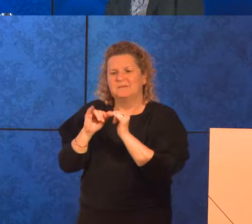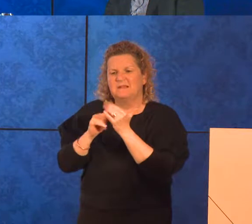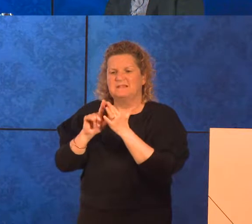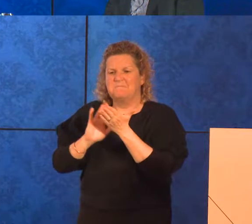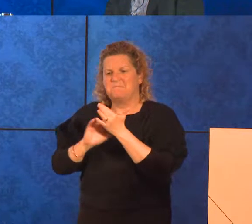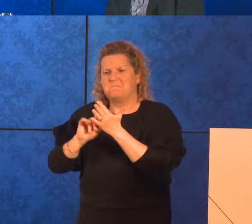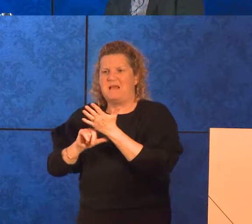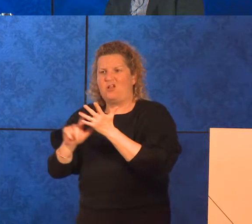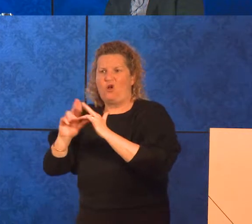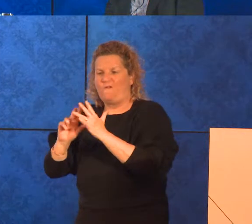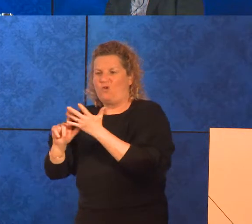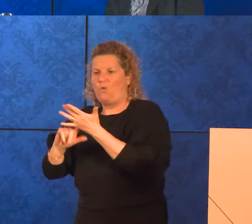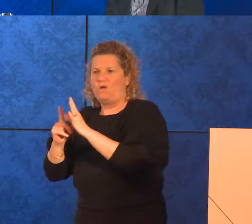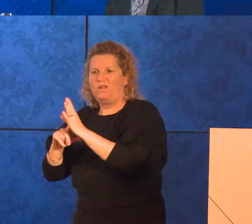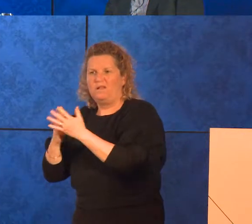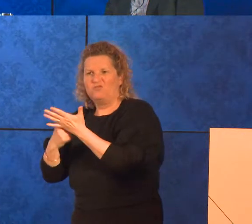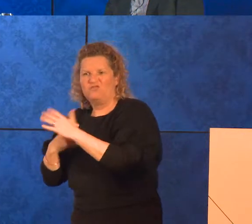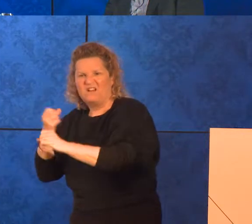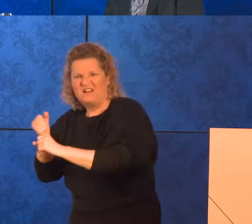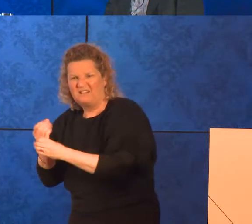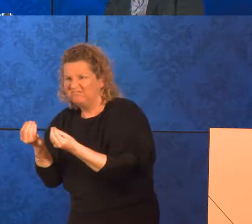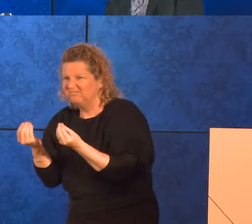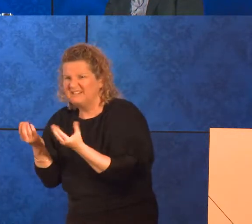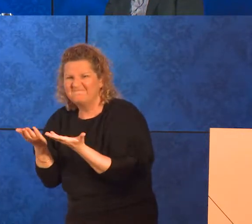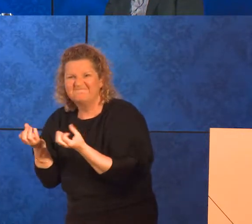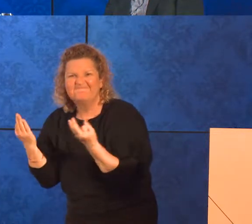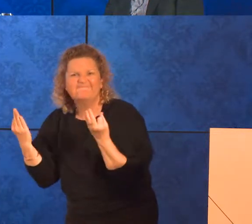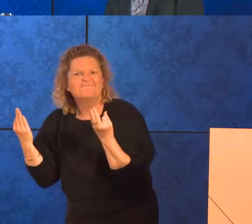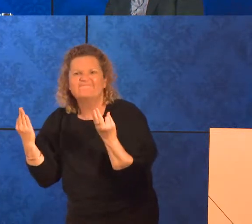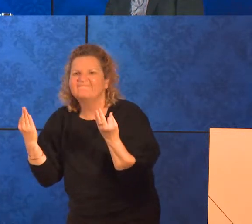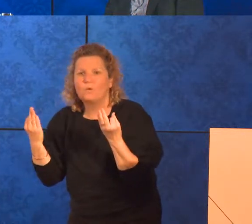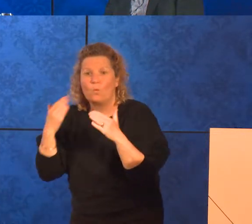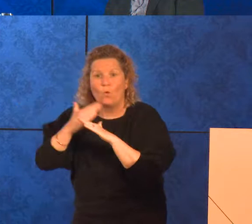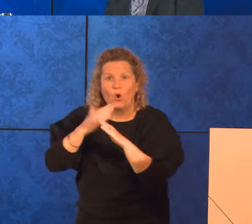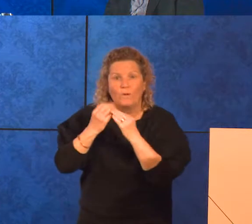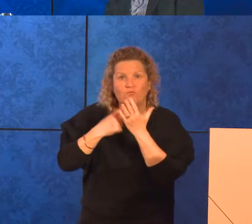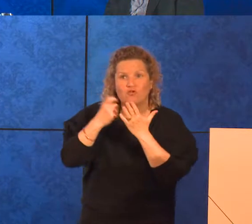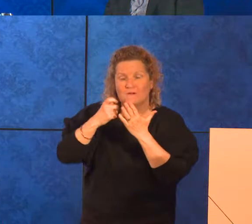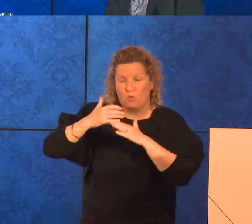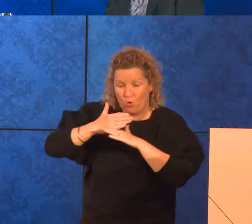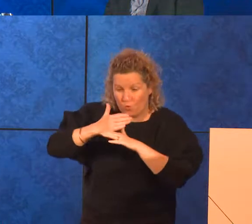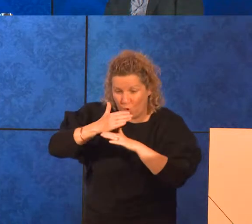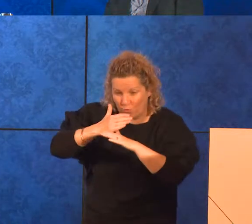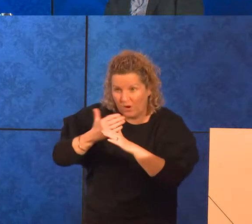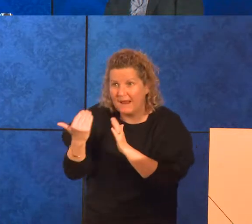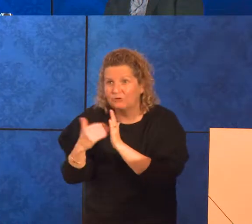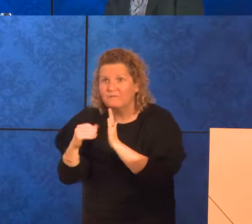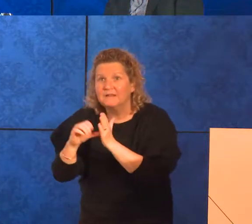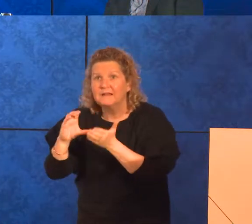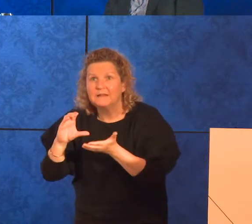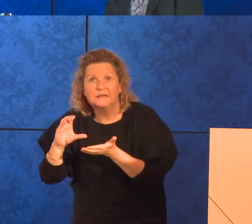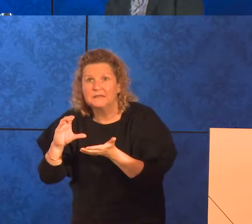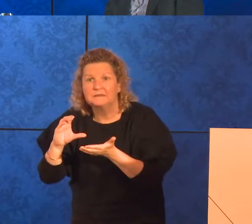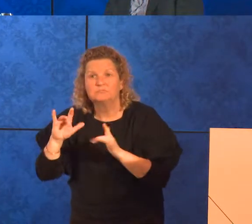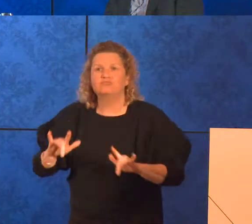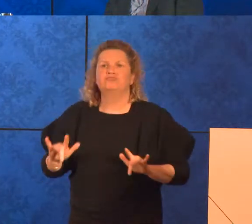already kind of doing all of this additional work with the Royal Commission, and we actually haven't seen a dime of extra funding yet. So what I want to know,